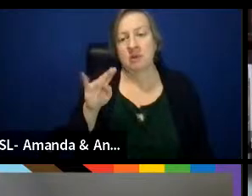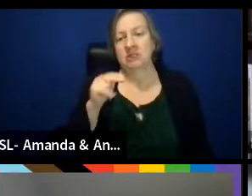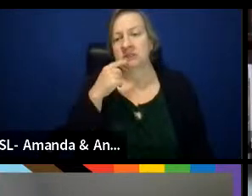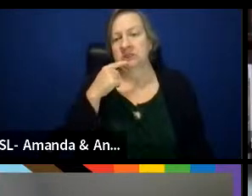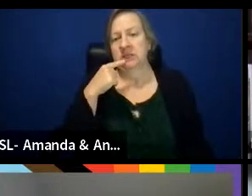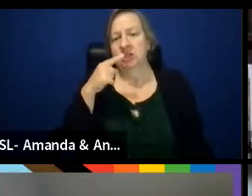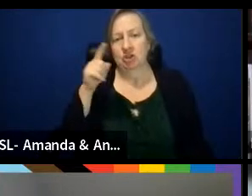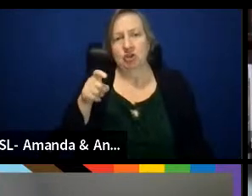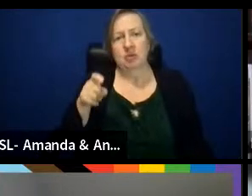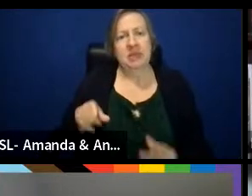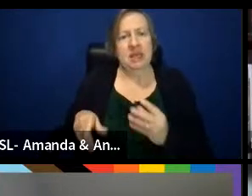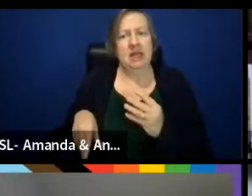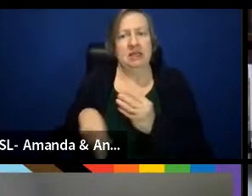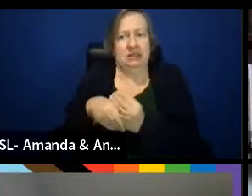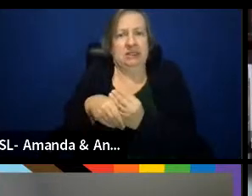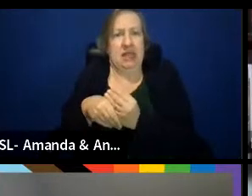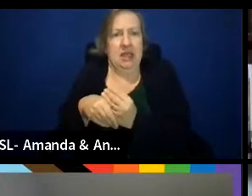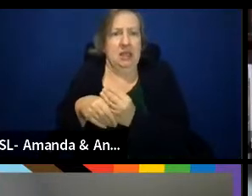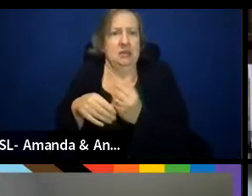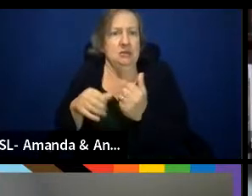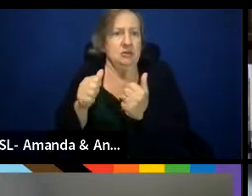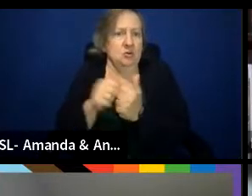been attached to the